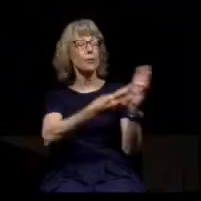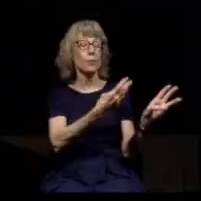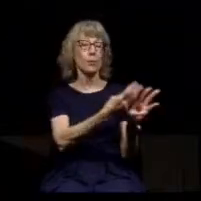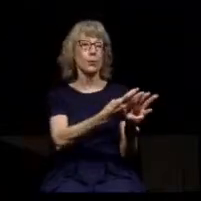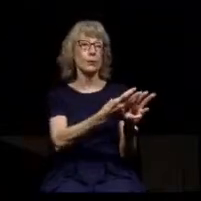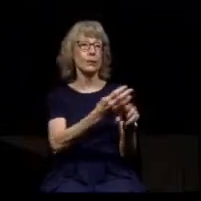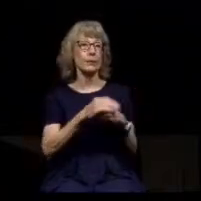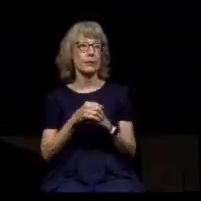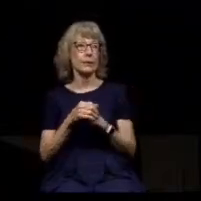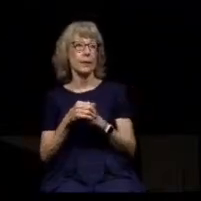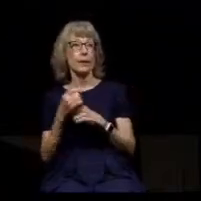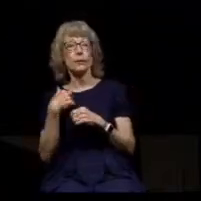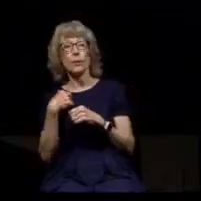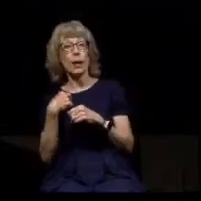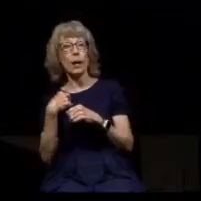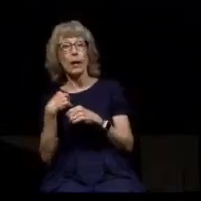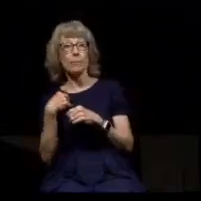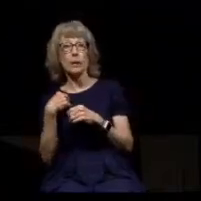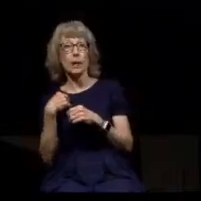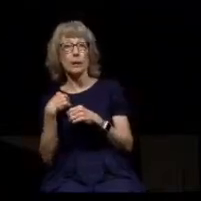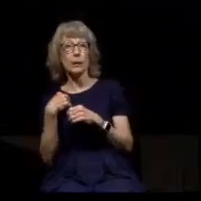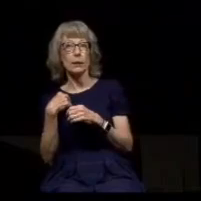not dreading the next few months because of you.